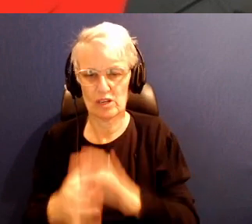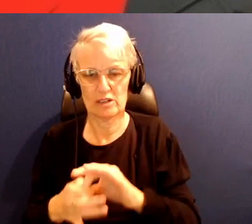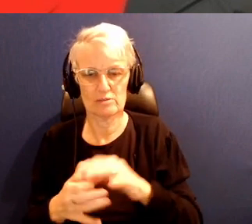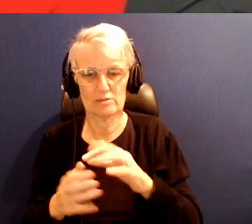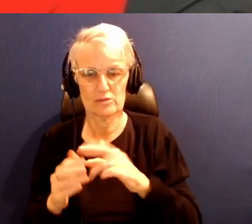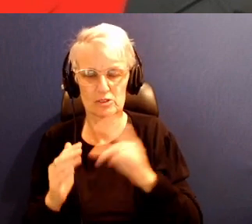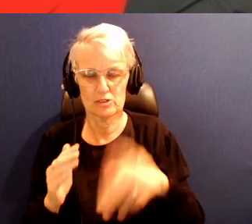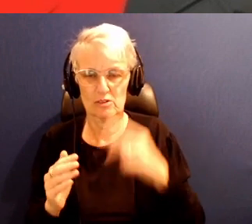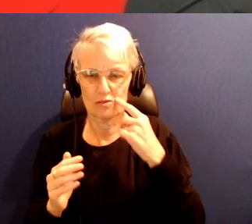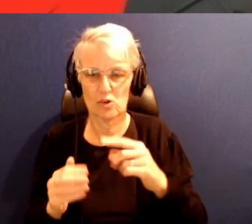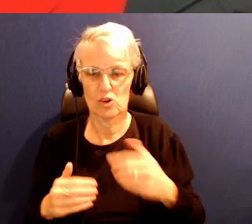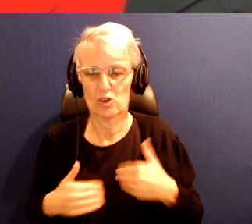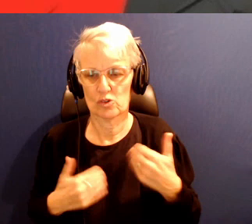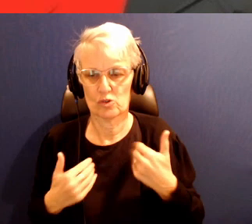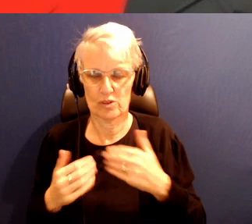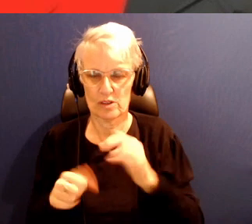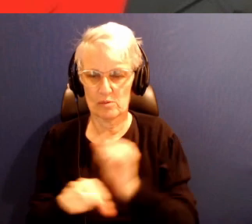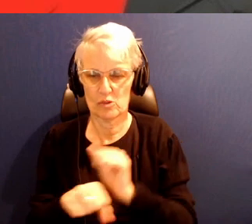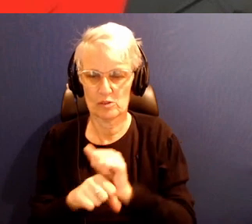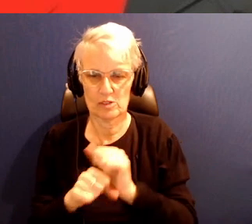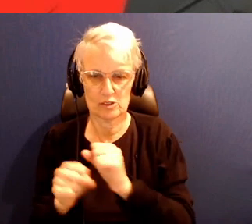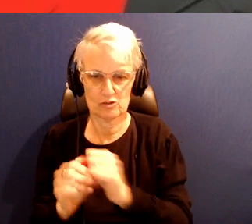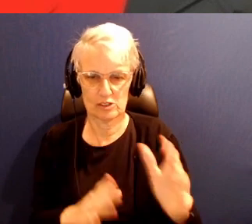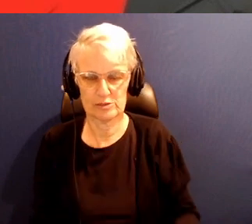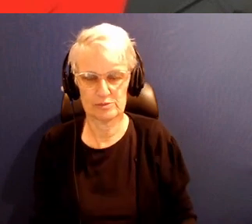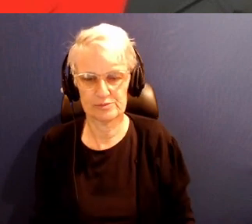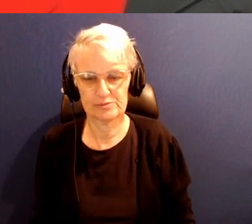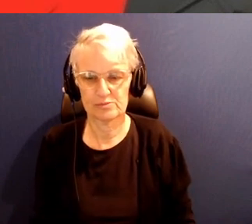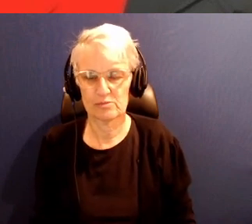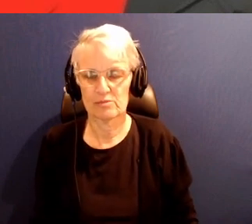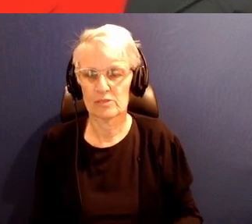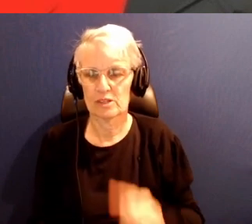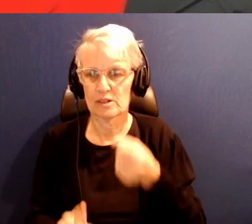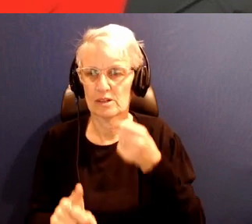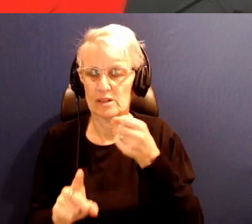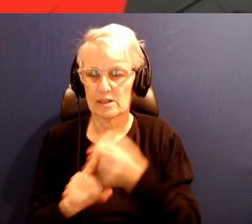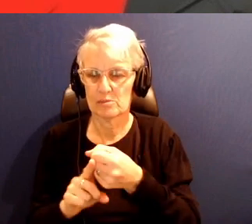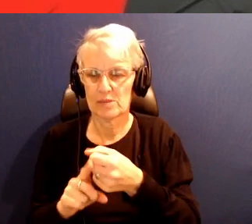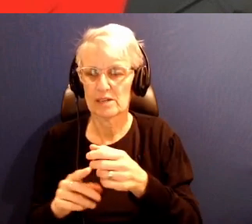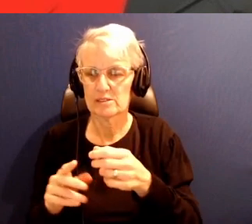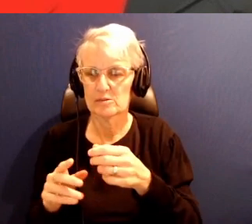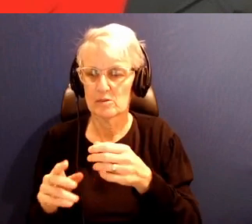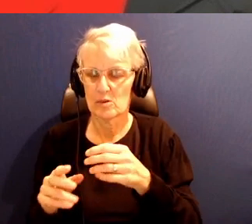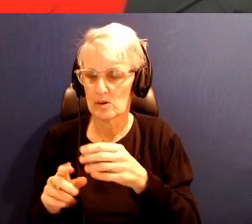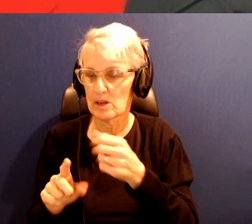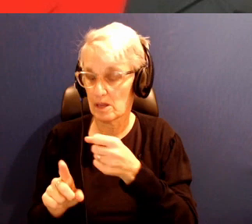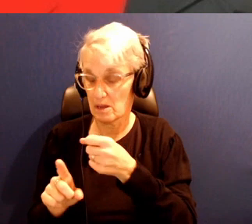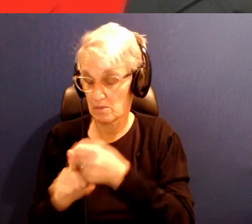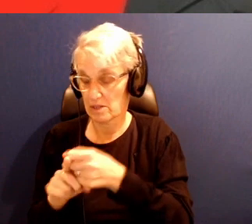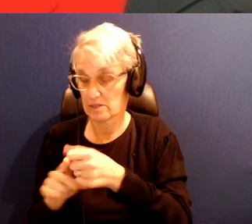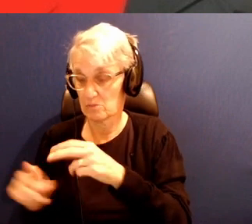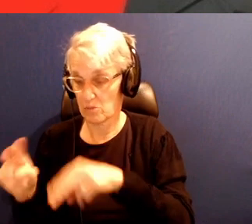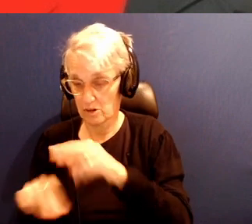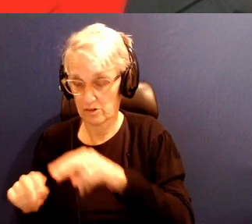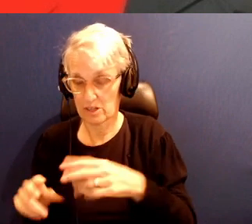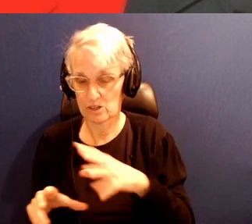results and learnings for the youth employment strategy. Impact monitoring and evaluation includes qualitative